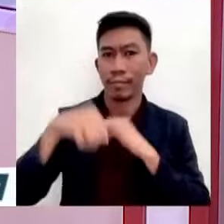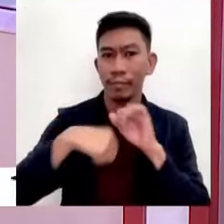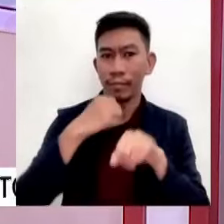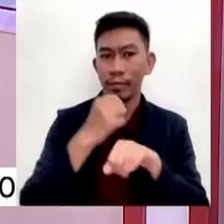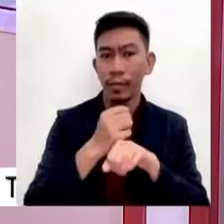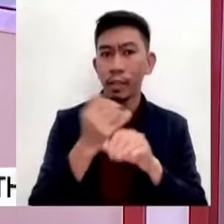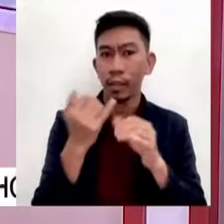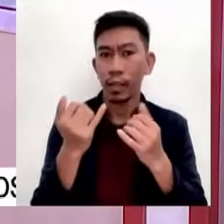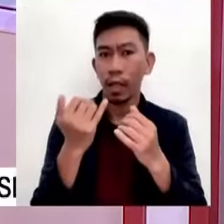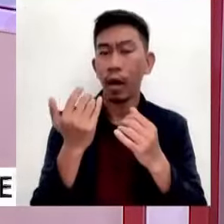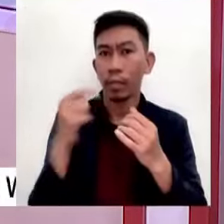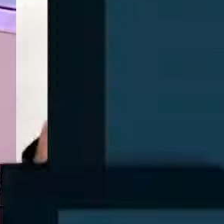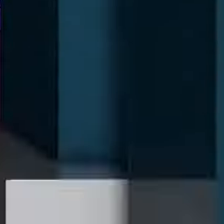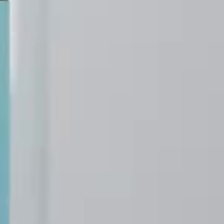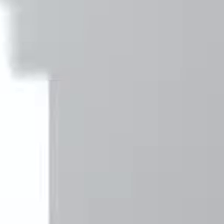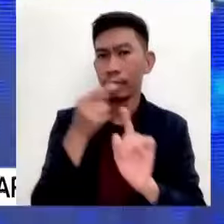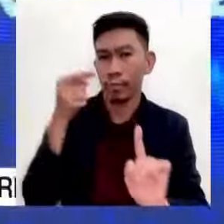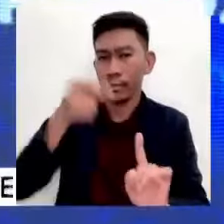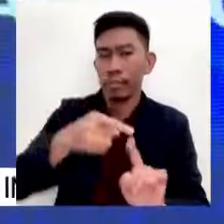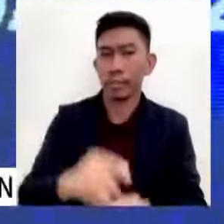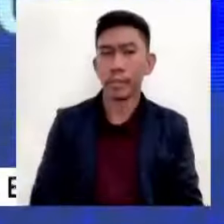that.